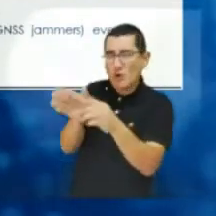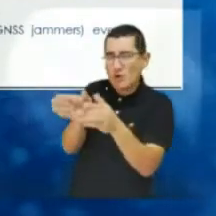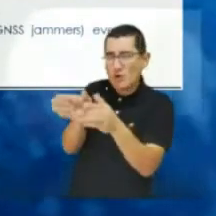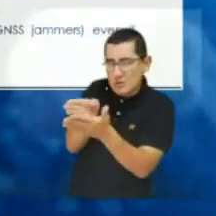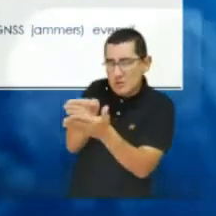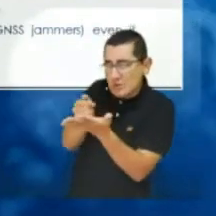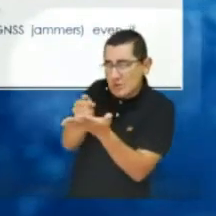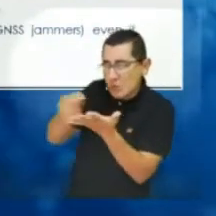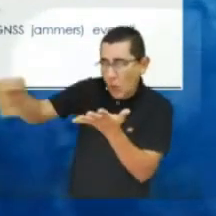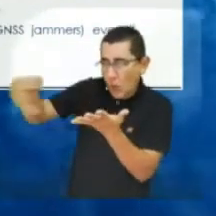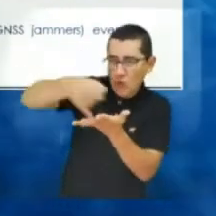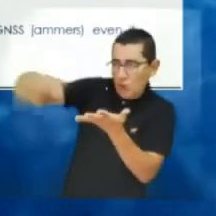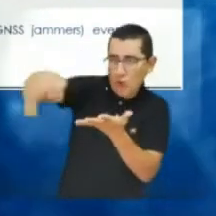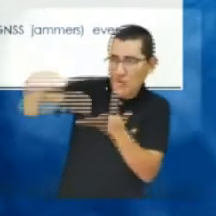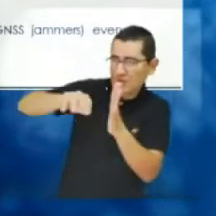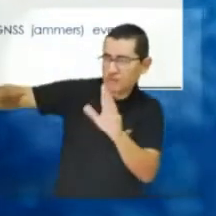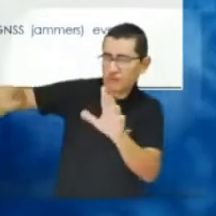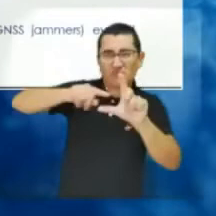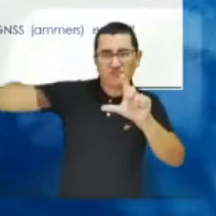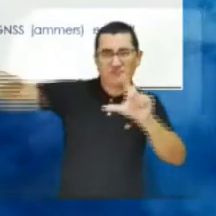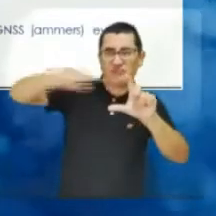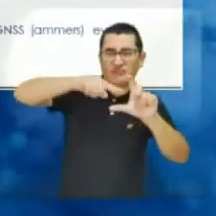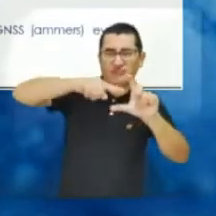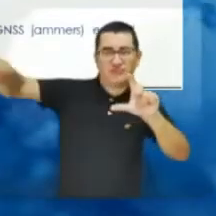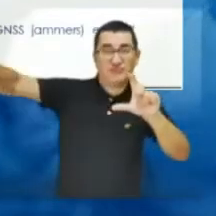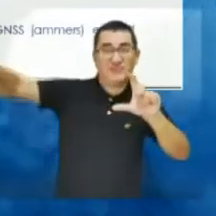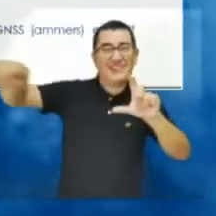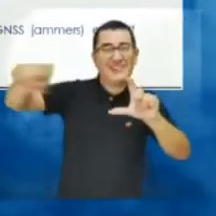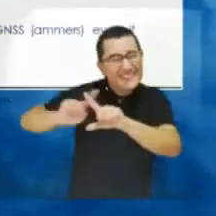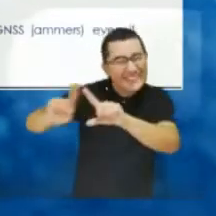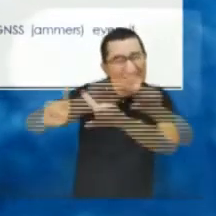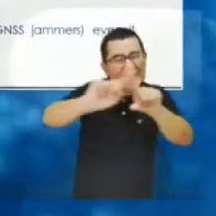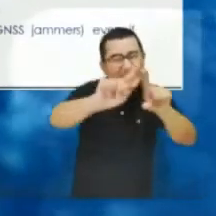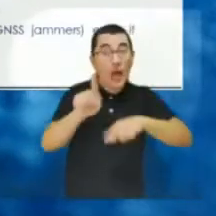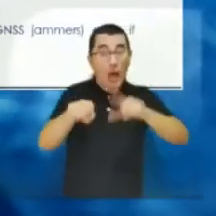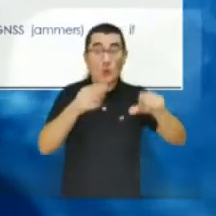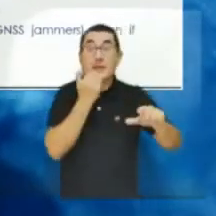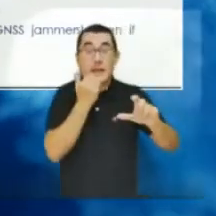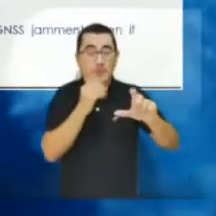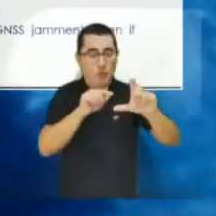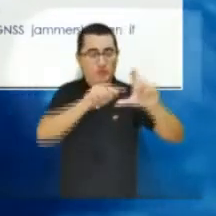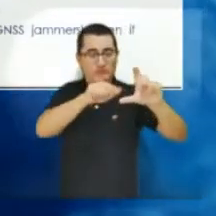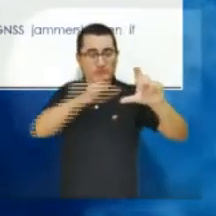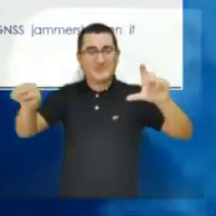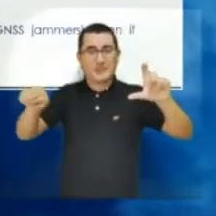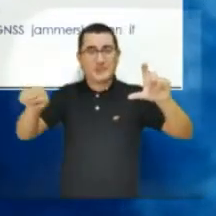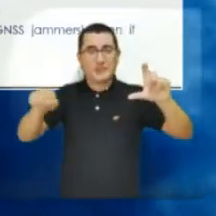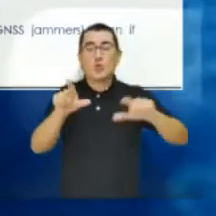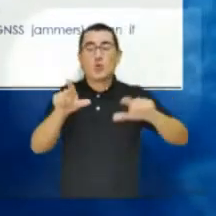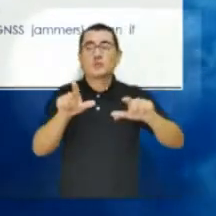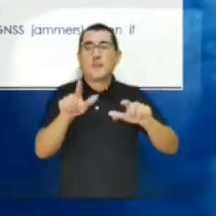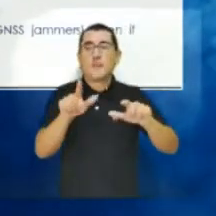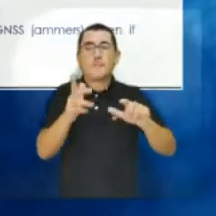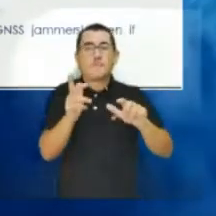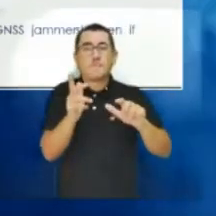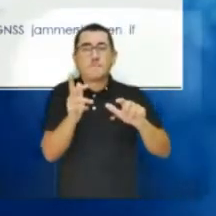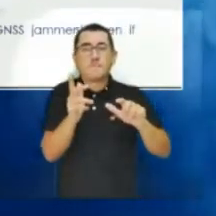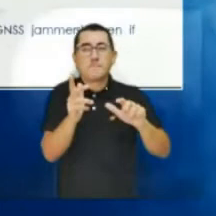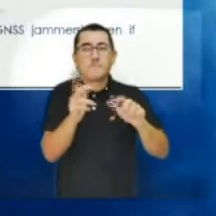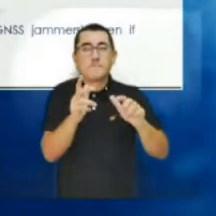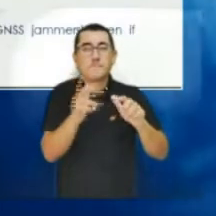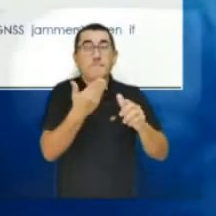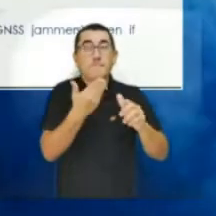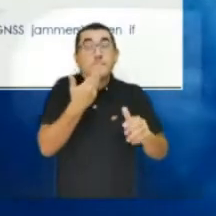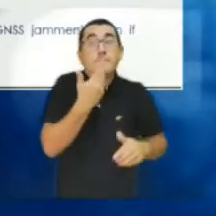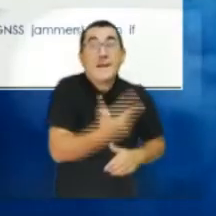license, but still there are some rules to apply. So to prevent the risk of